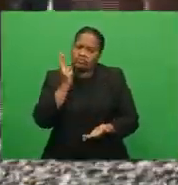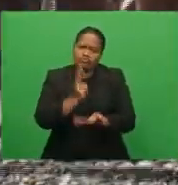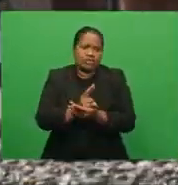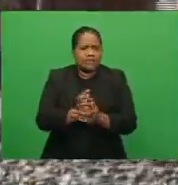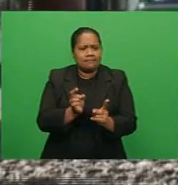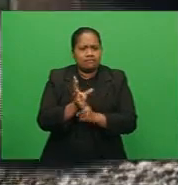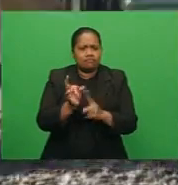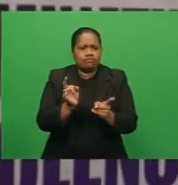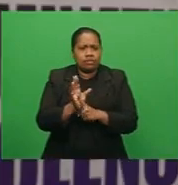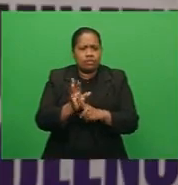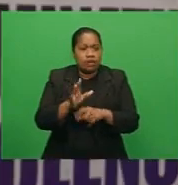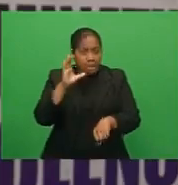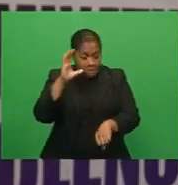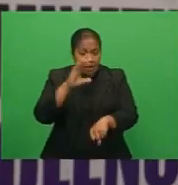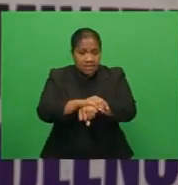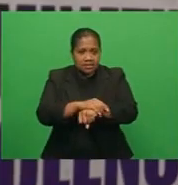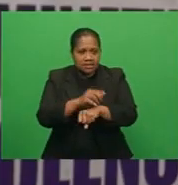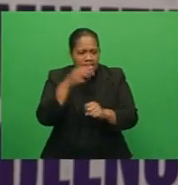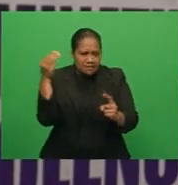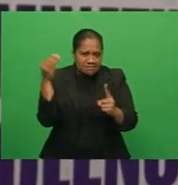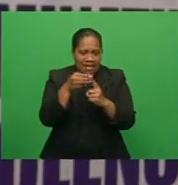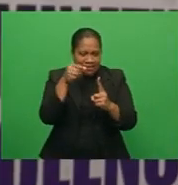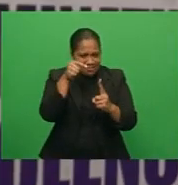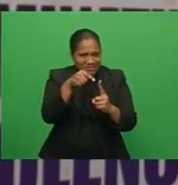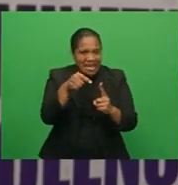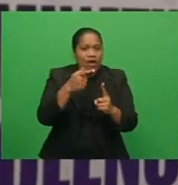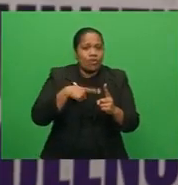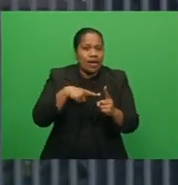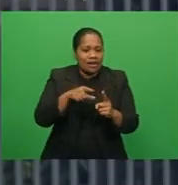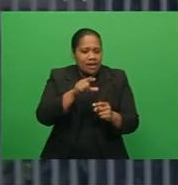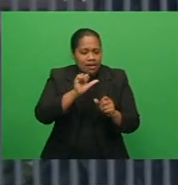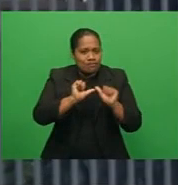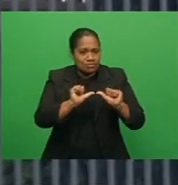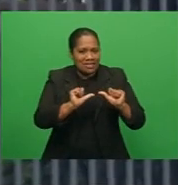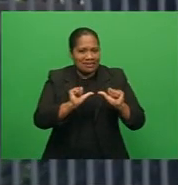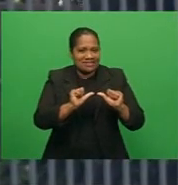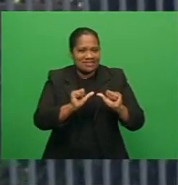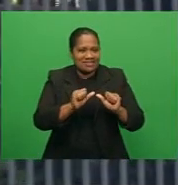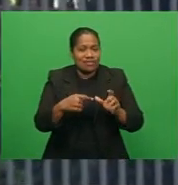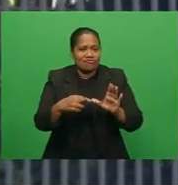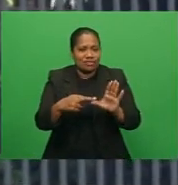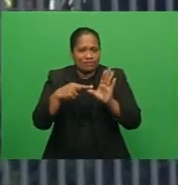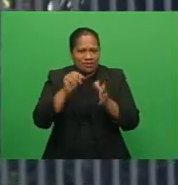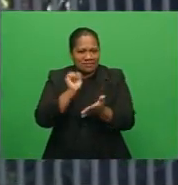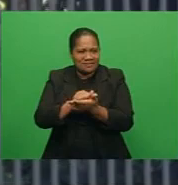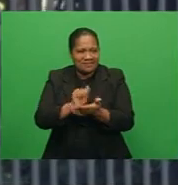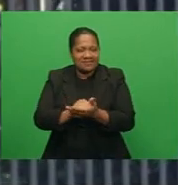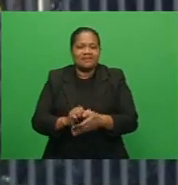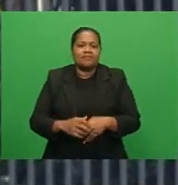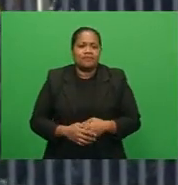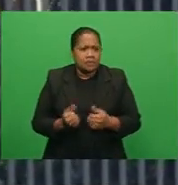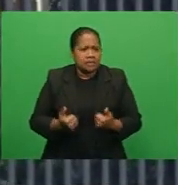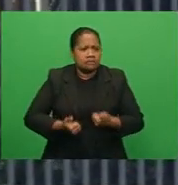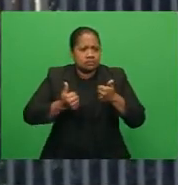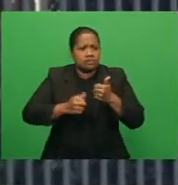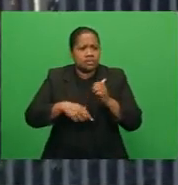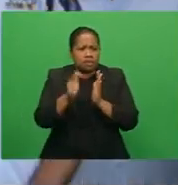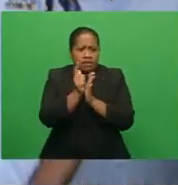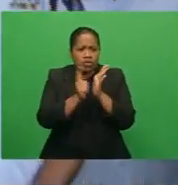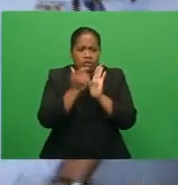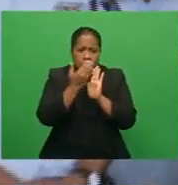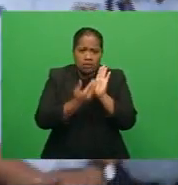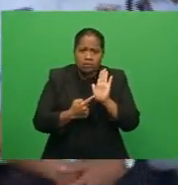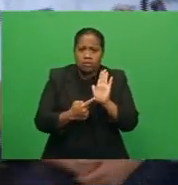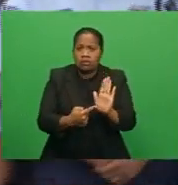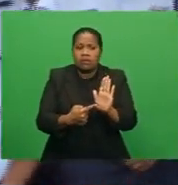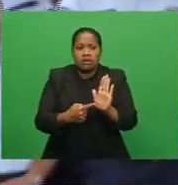main stakeholder, is able to protect and respond appropriately. The training will also include relevant laws, awareness on the National